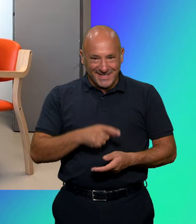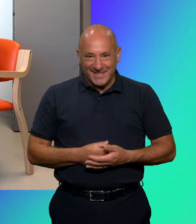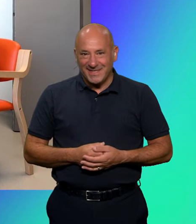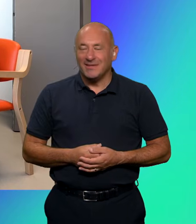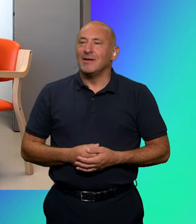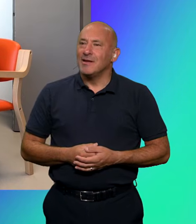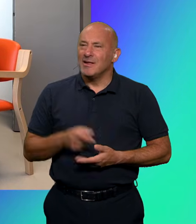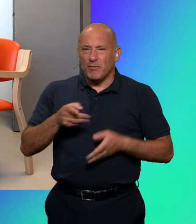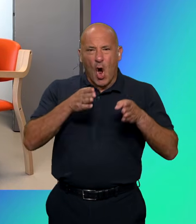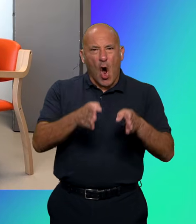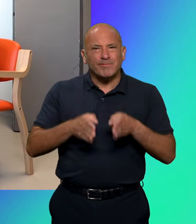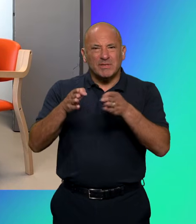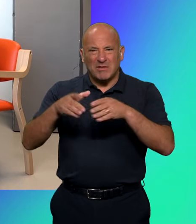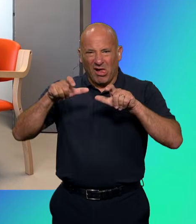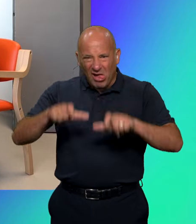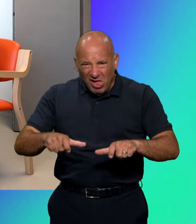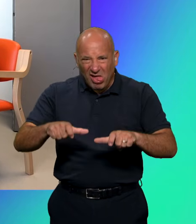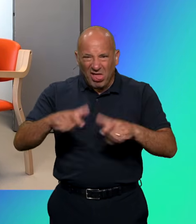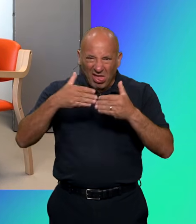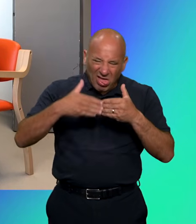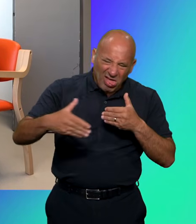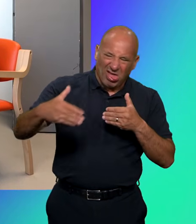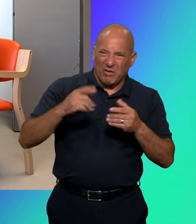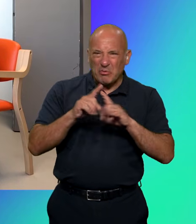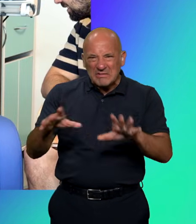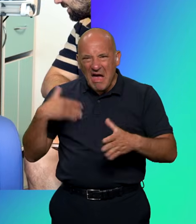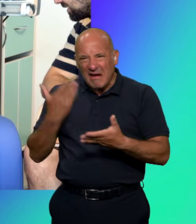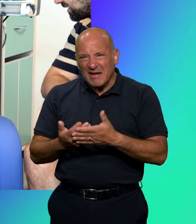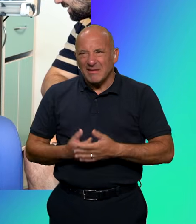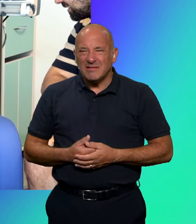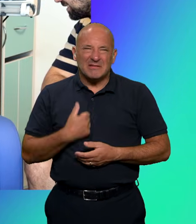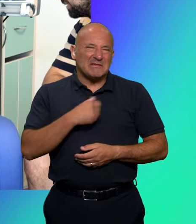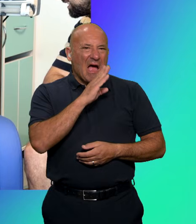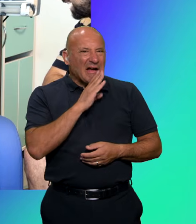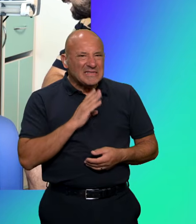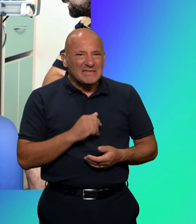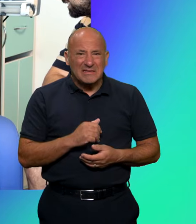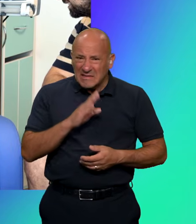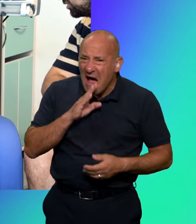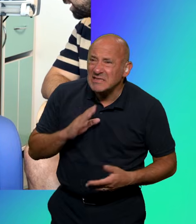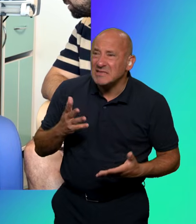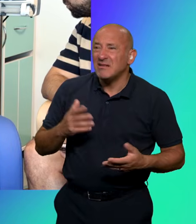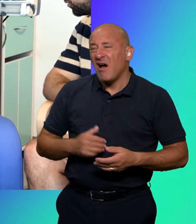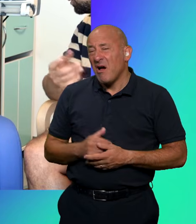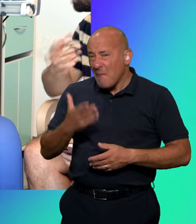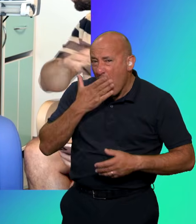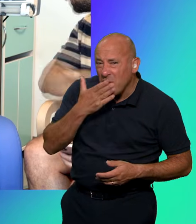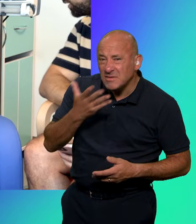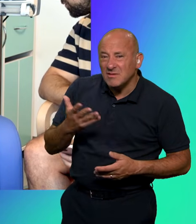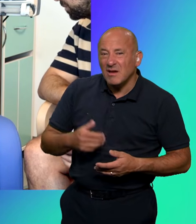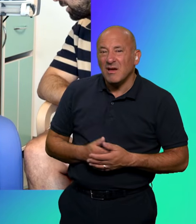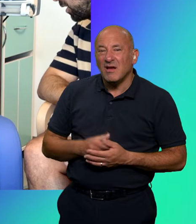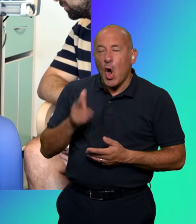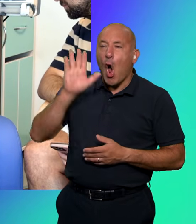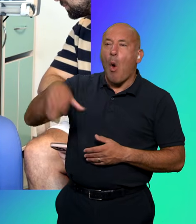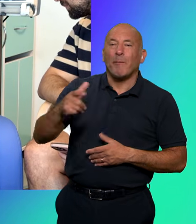Nice. What's it like being at hospital and spending all this time here? Sad. Bit sad? Do you get a bit bored? Do you miss your